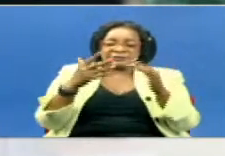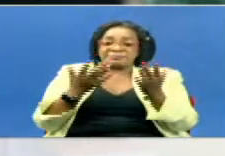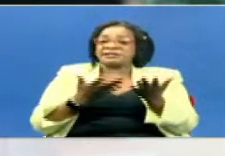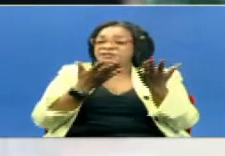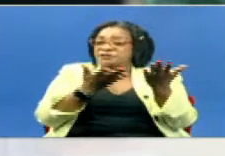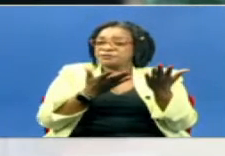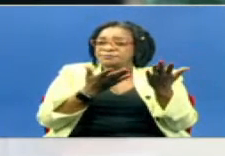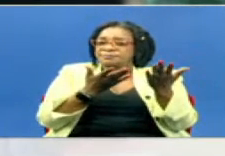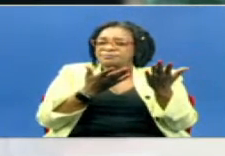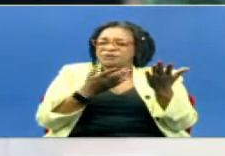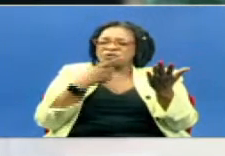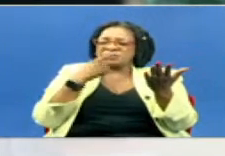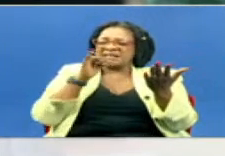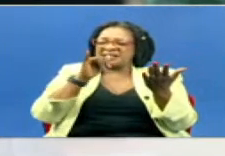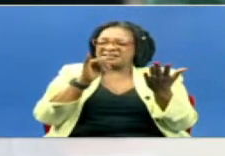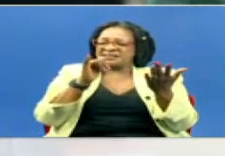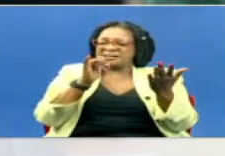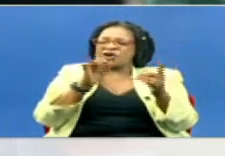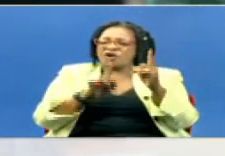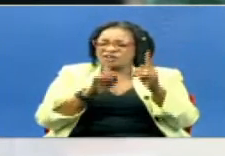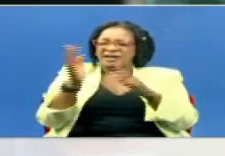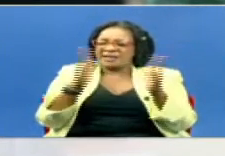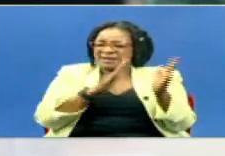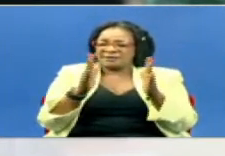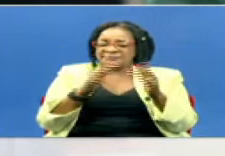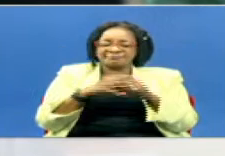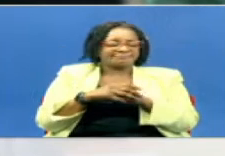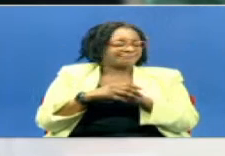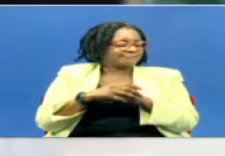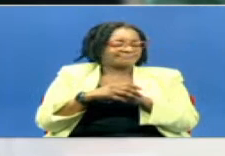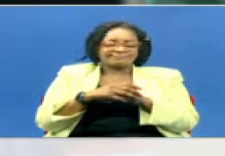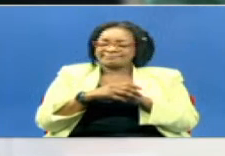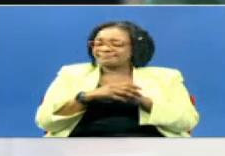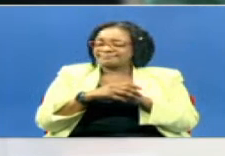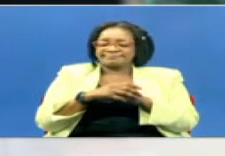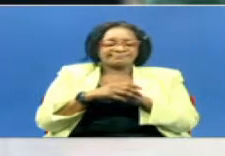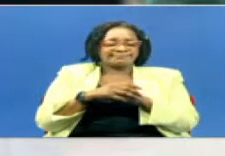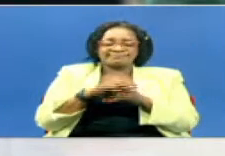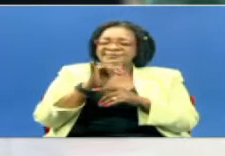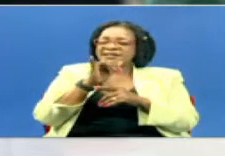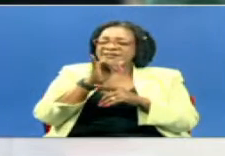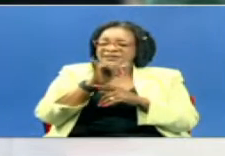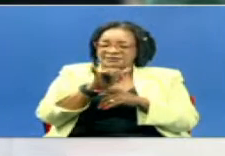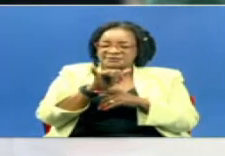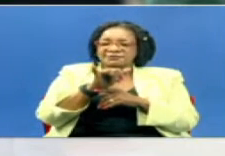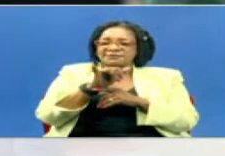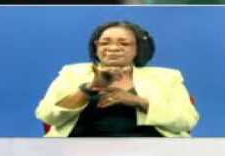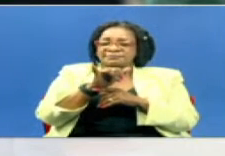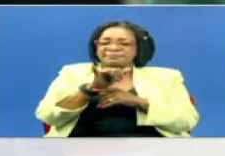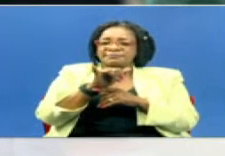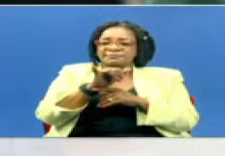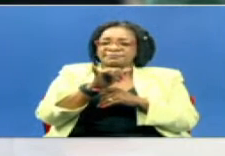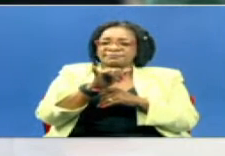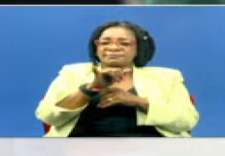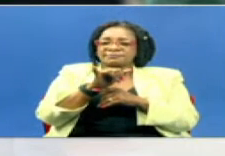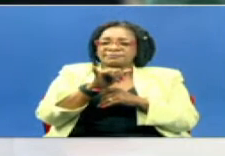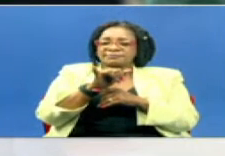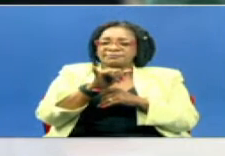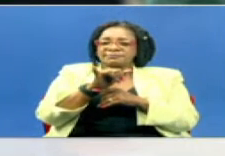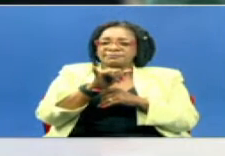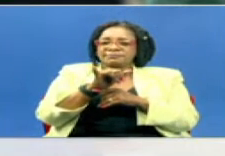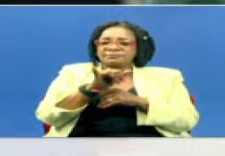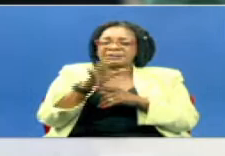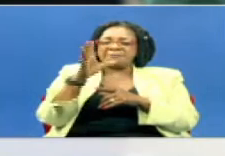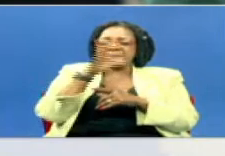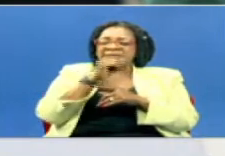you call that hot air. That was really the climax of